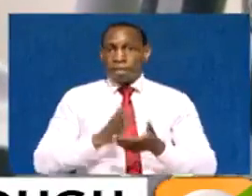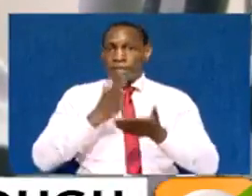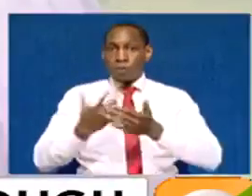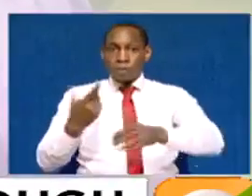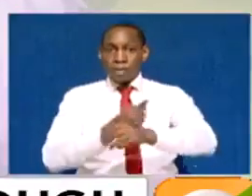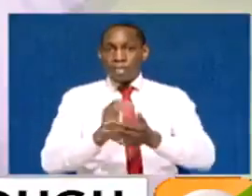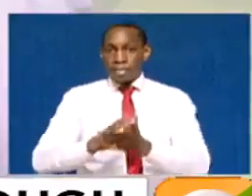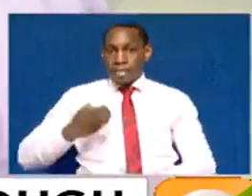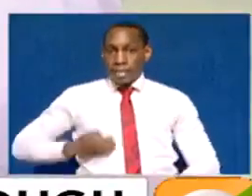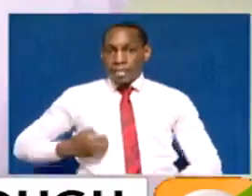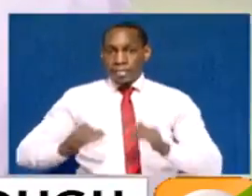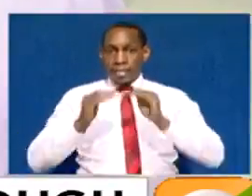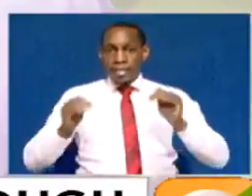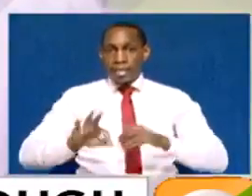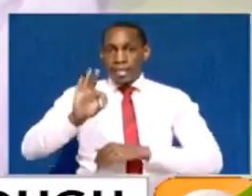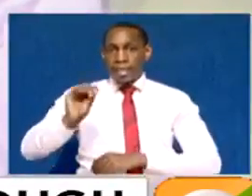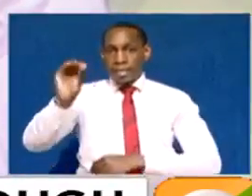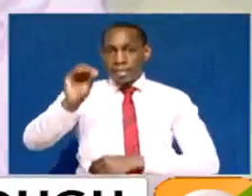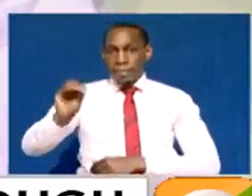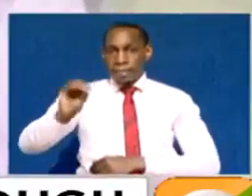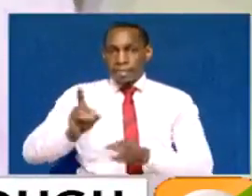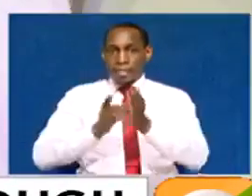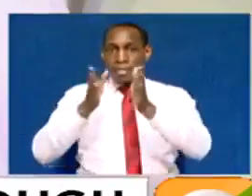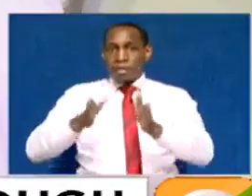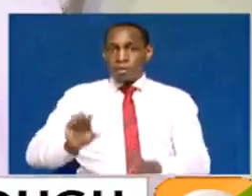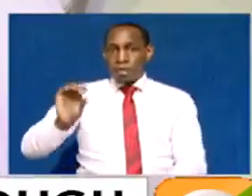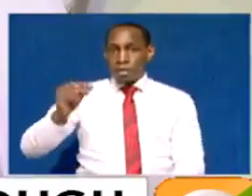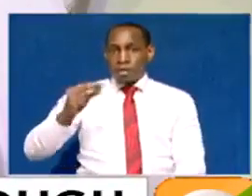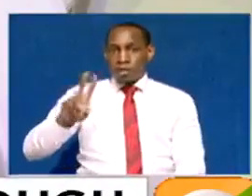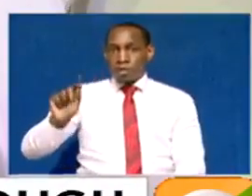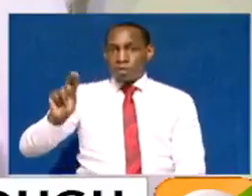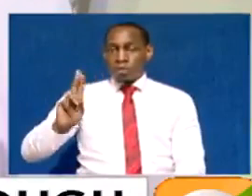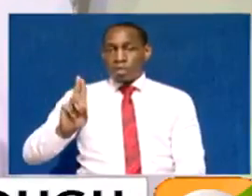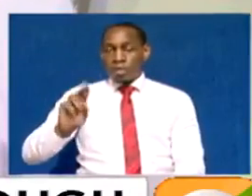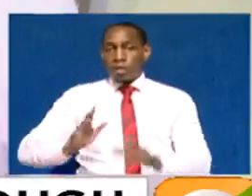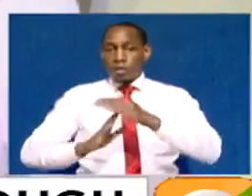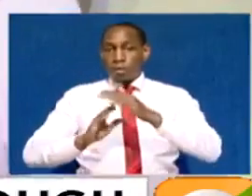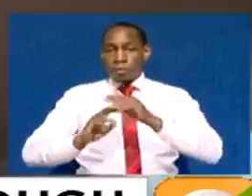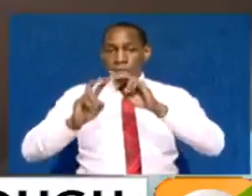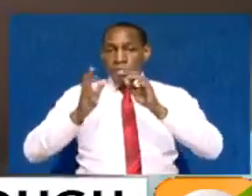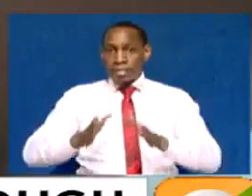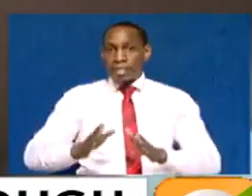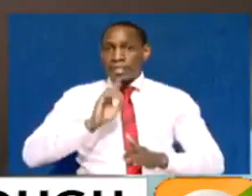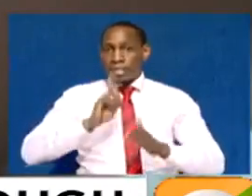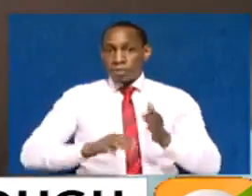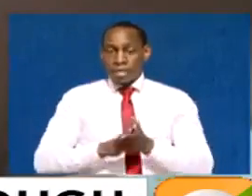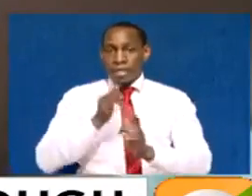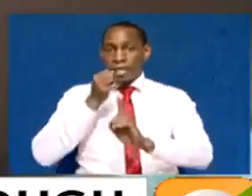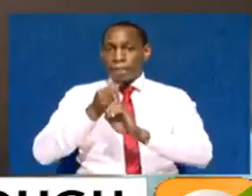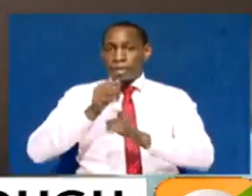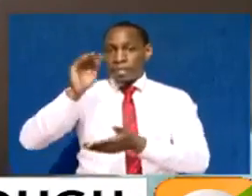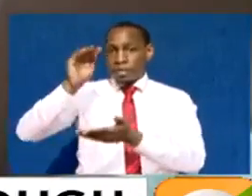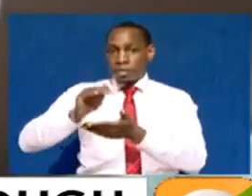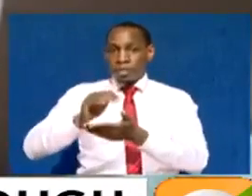Despite the vaccine efficacy level being placed at 30%, Dr. Bernard Ogutu, the senior clinical research scientist, indicates that the impact